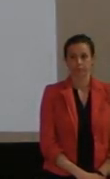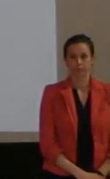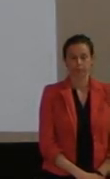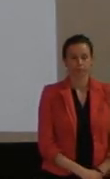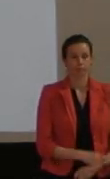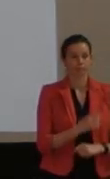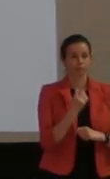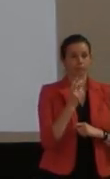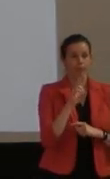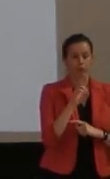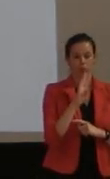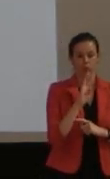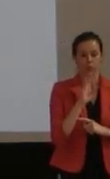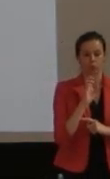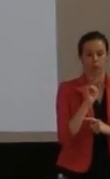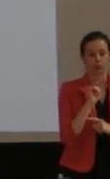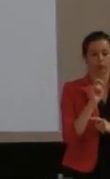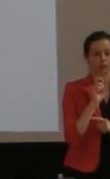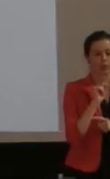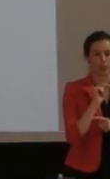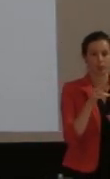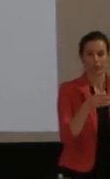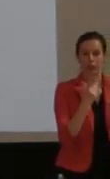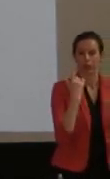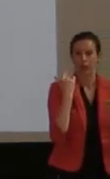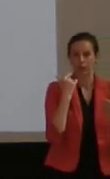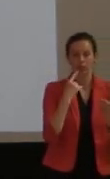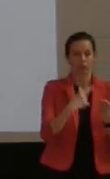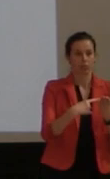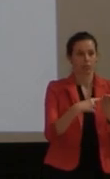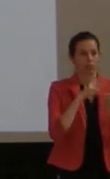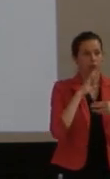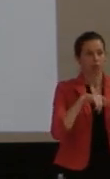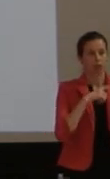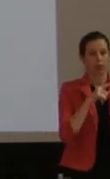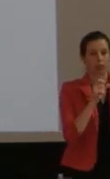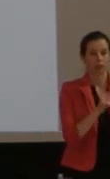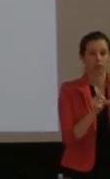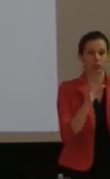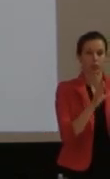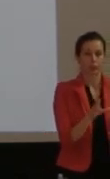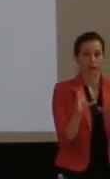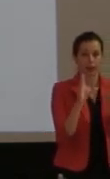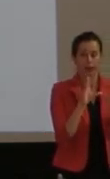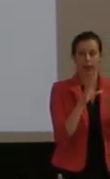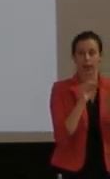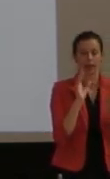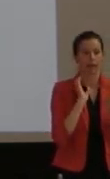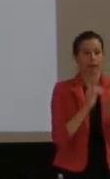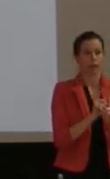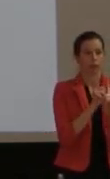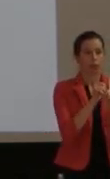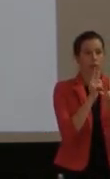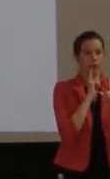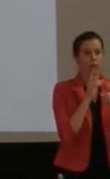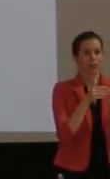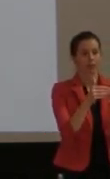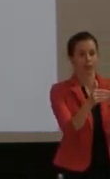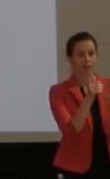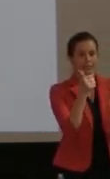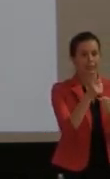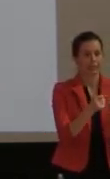So Dr. Brennan was here last year and talked about the NLM strategic plan and where we're going over the next 10